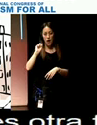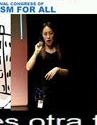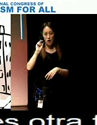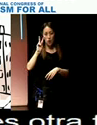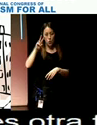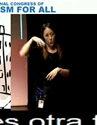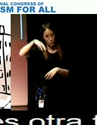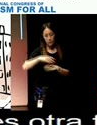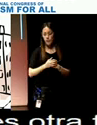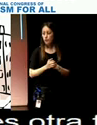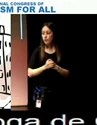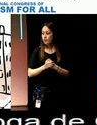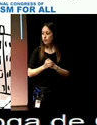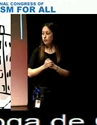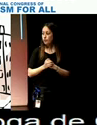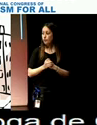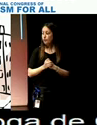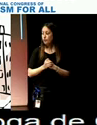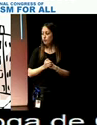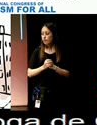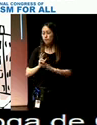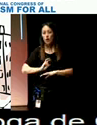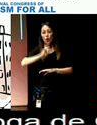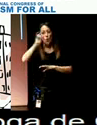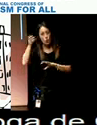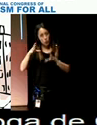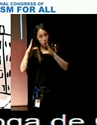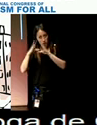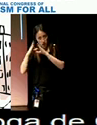That's another church of Capernaum. This is an